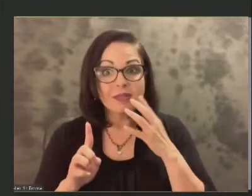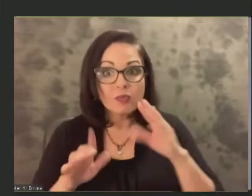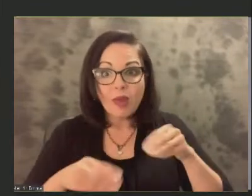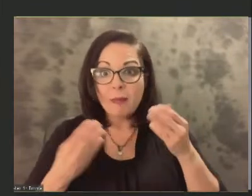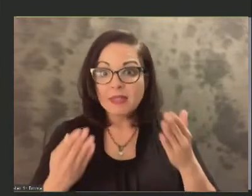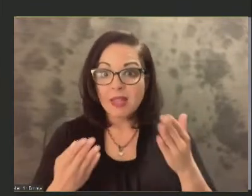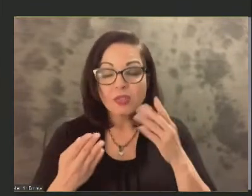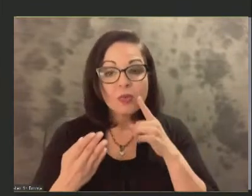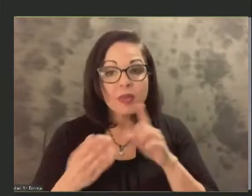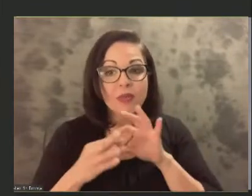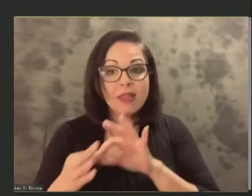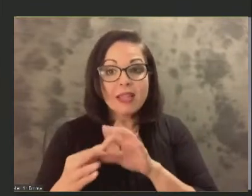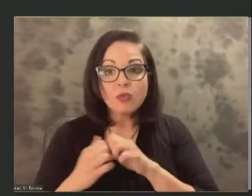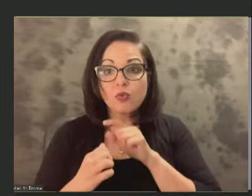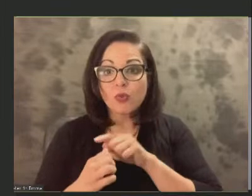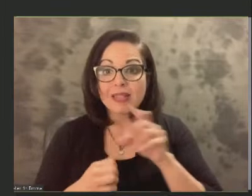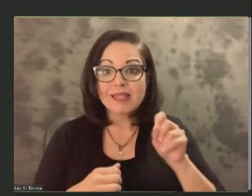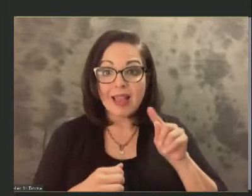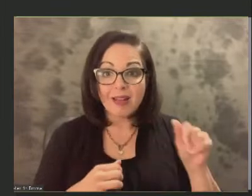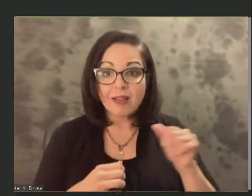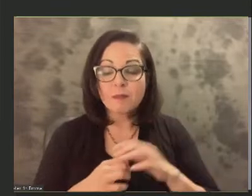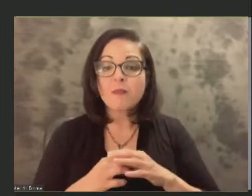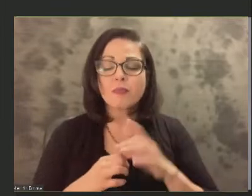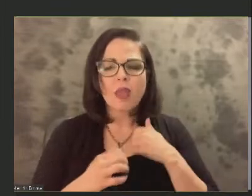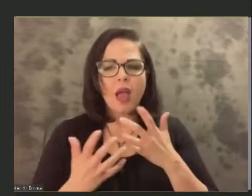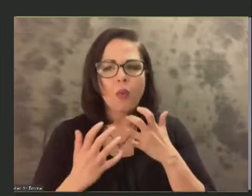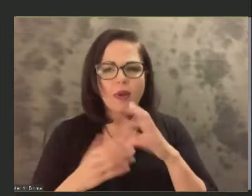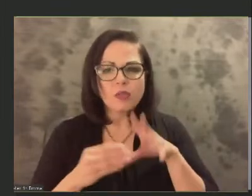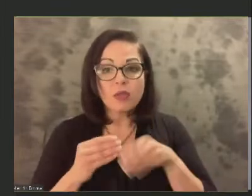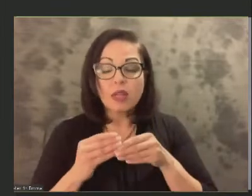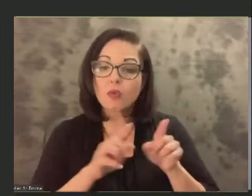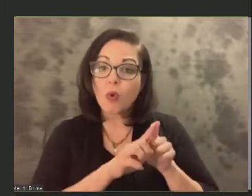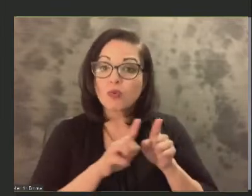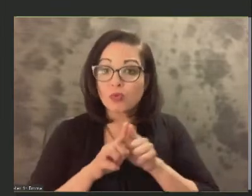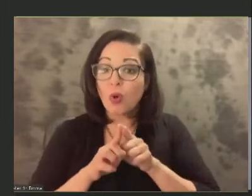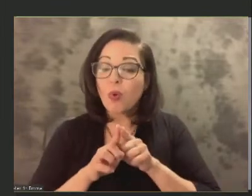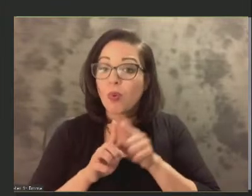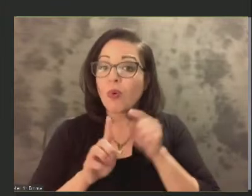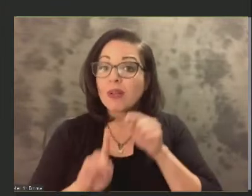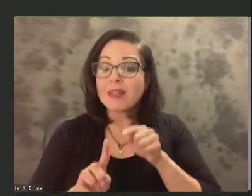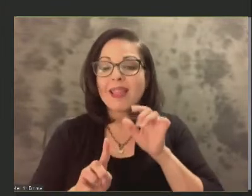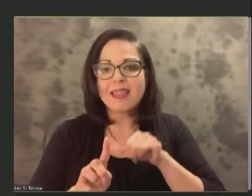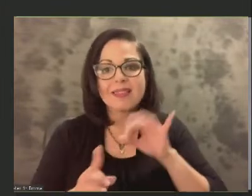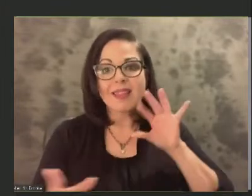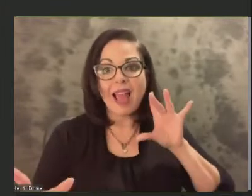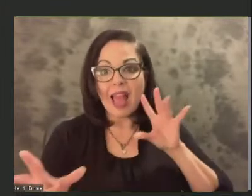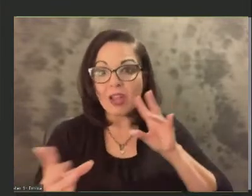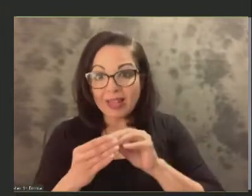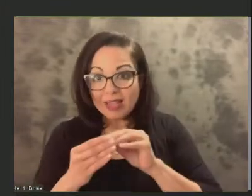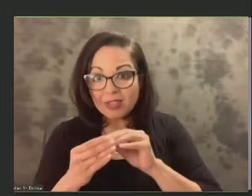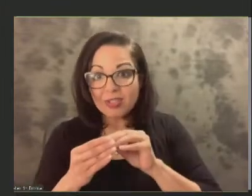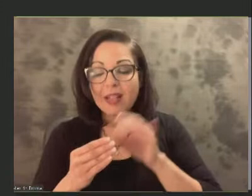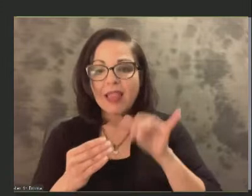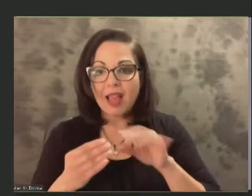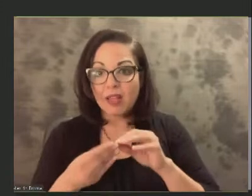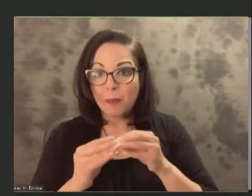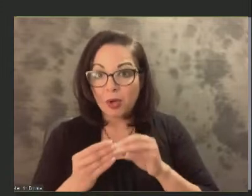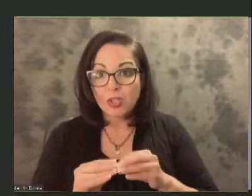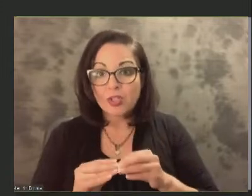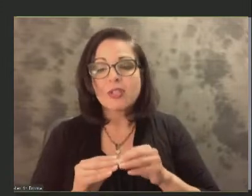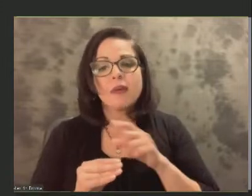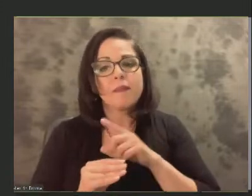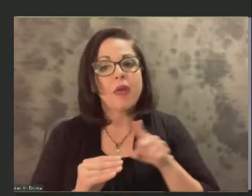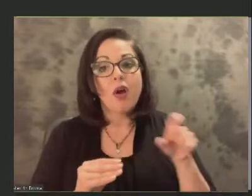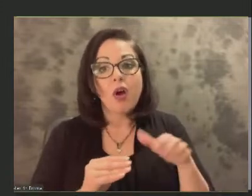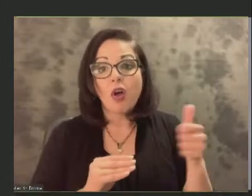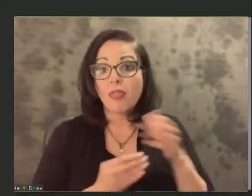in relation to data. I just want to underscore the importance of disaggregation. So I know in other arenas of